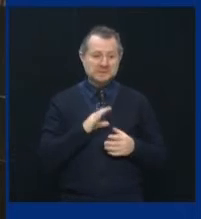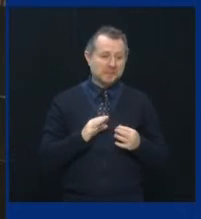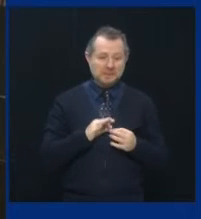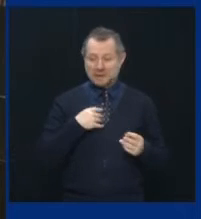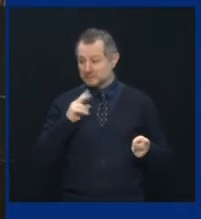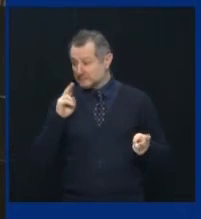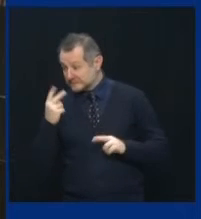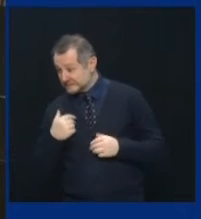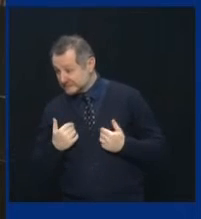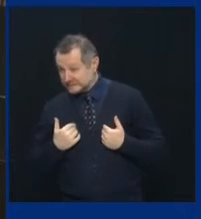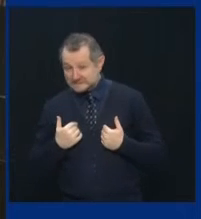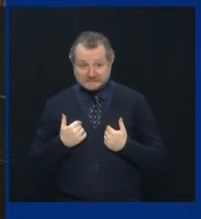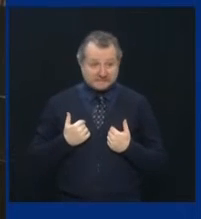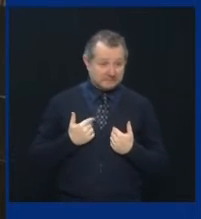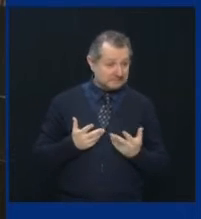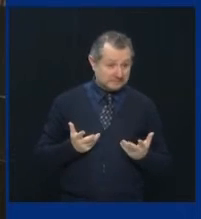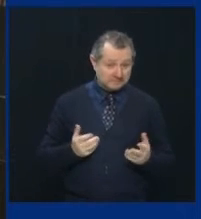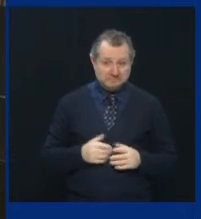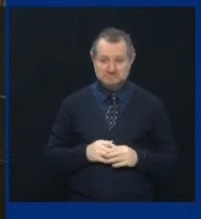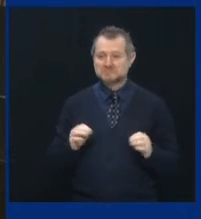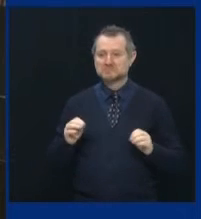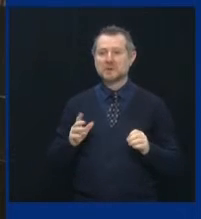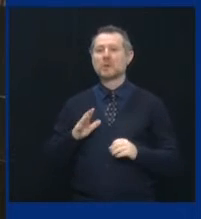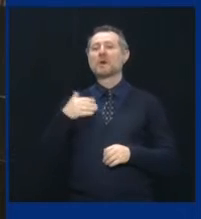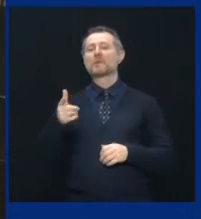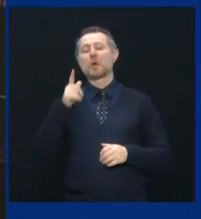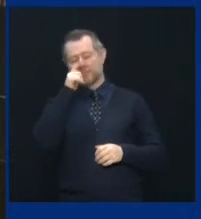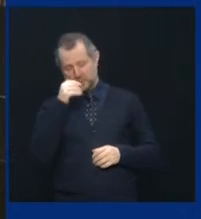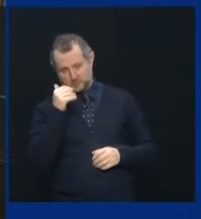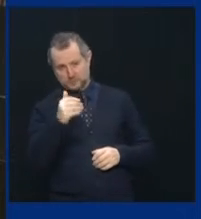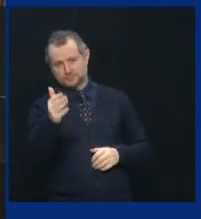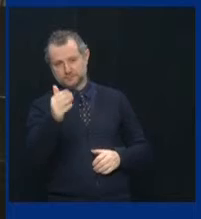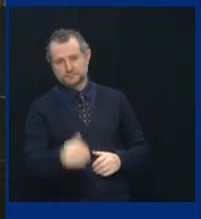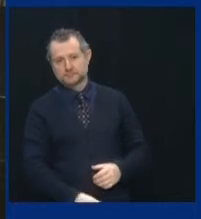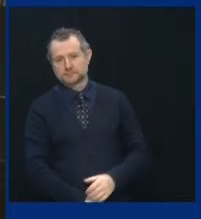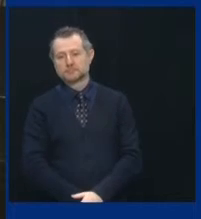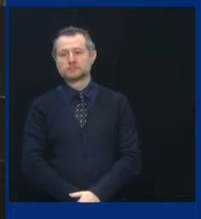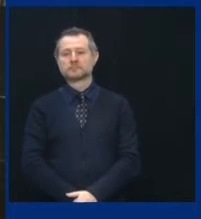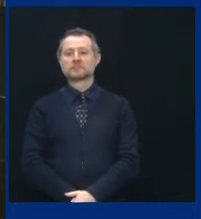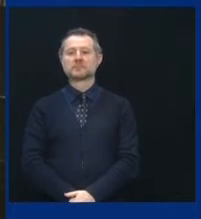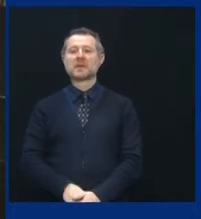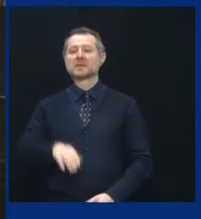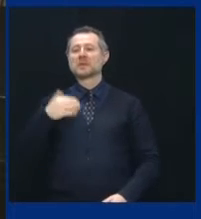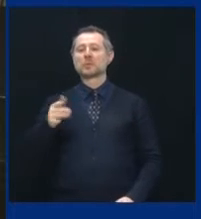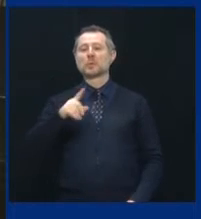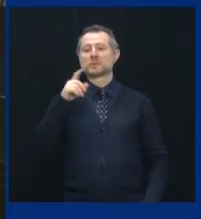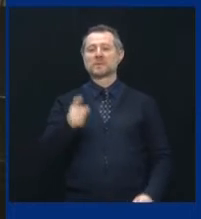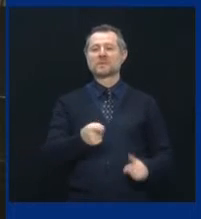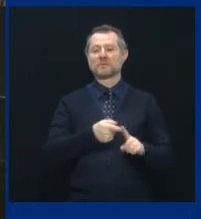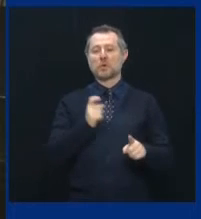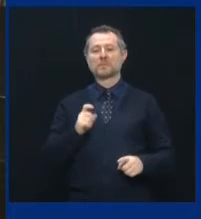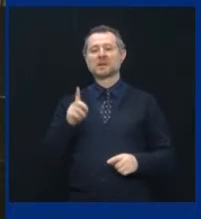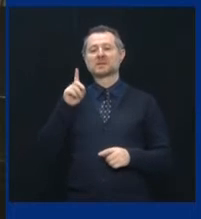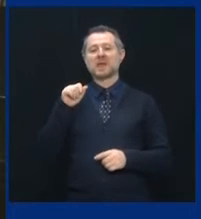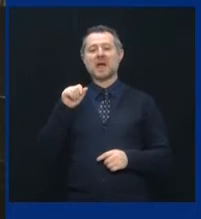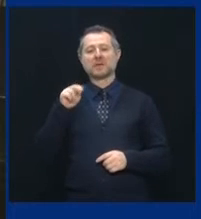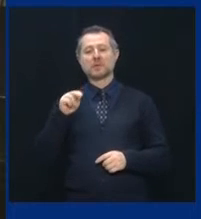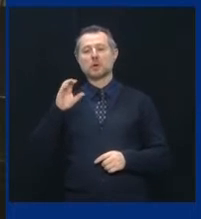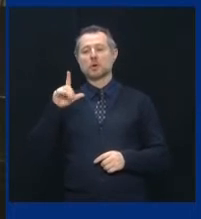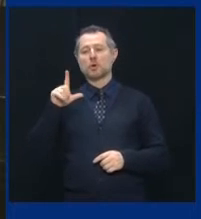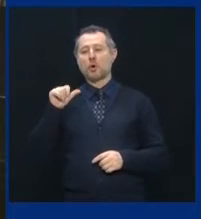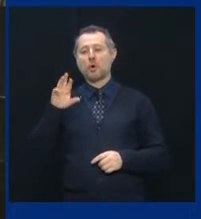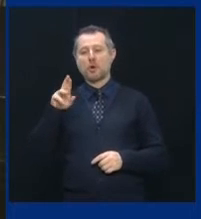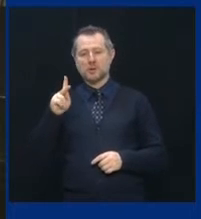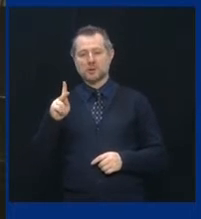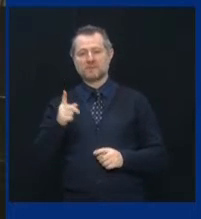miscues, misinterpretation? Operator? Governor, your next question comes from Dan Clark from PBS. Dan, your